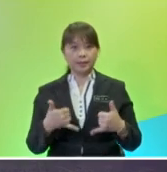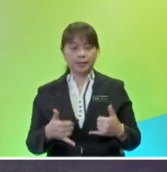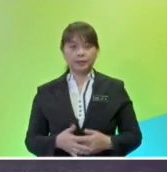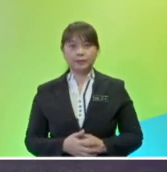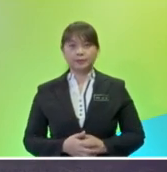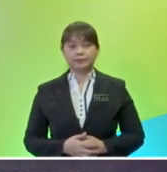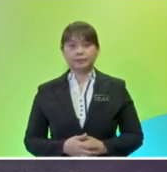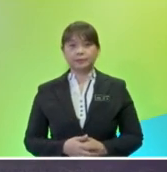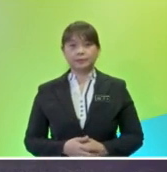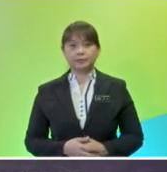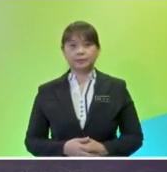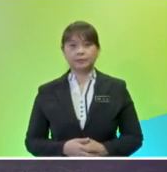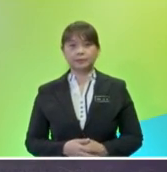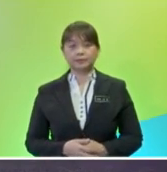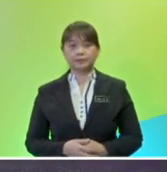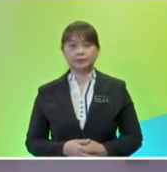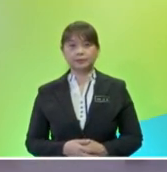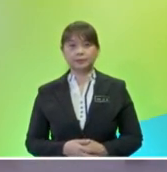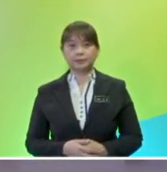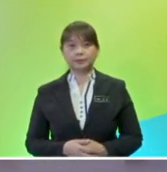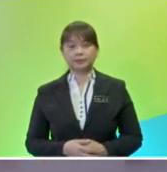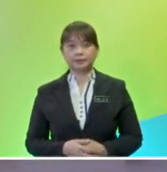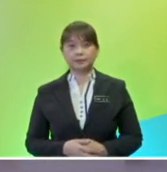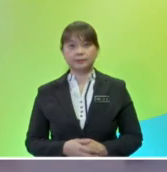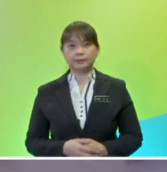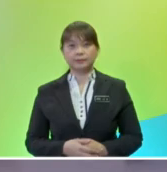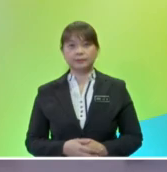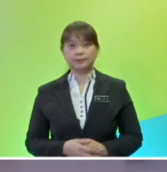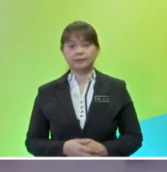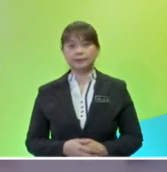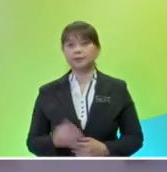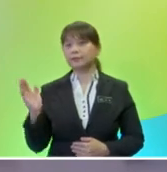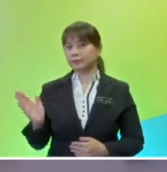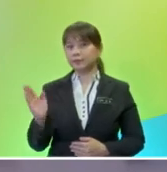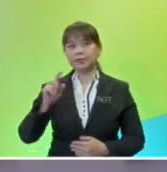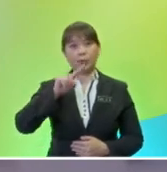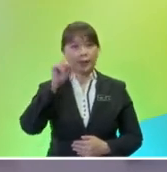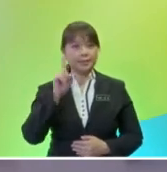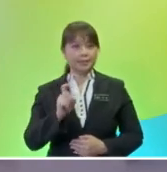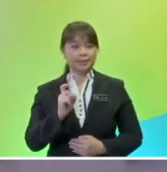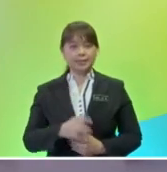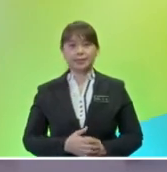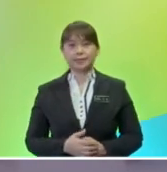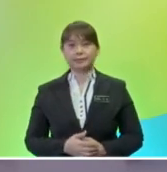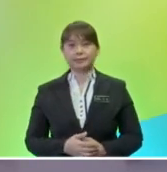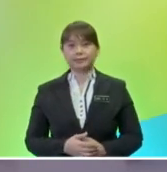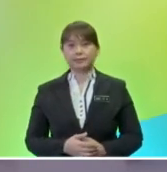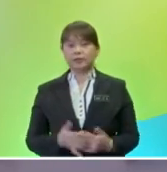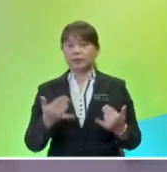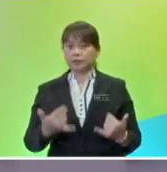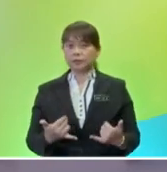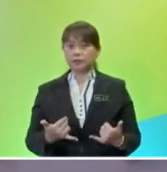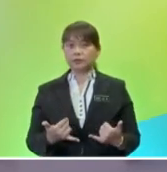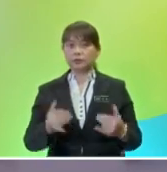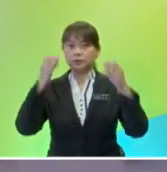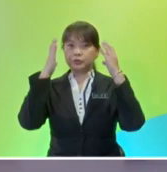have actually prepared questions for you, Shafika. Oh, there's a question. Okay. Yes. So now I have a